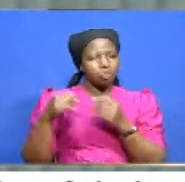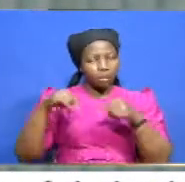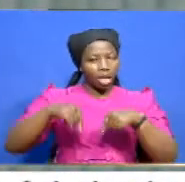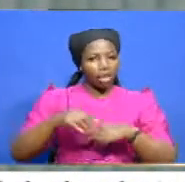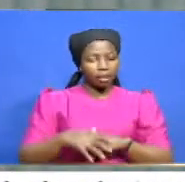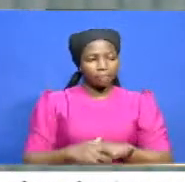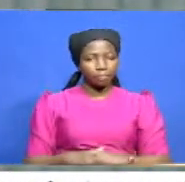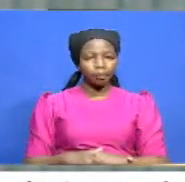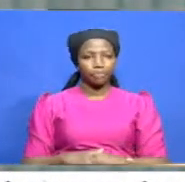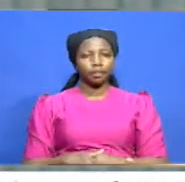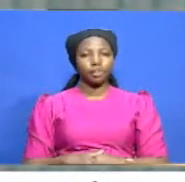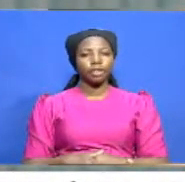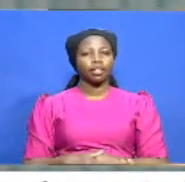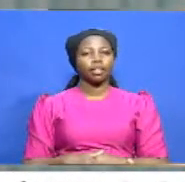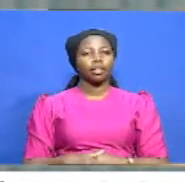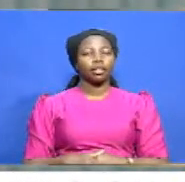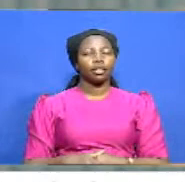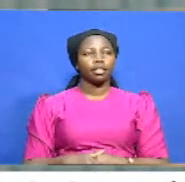Yes, Your Honor, lastly,